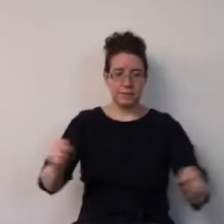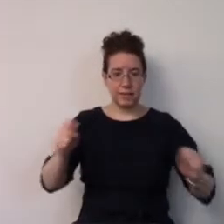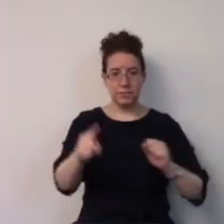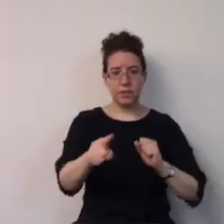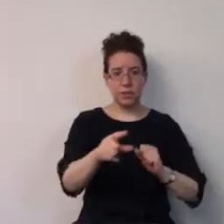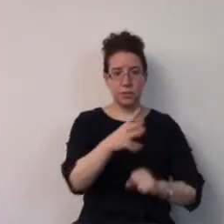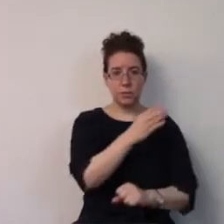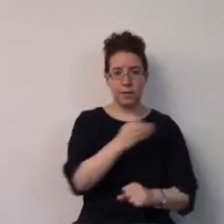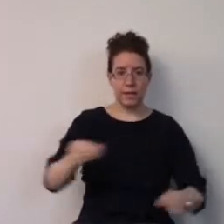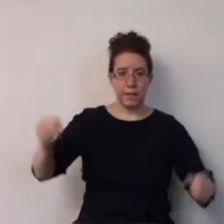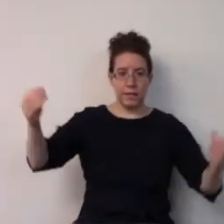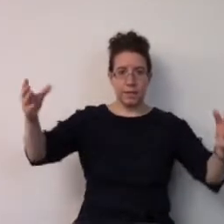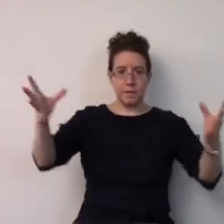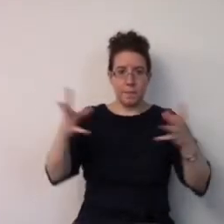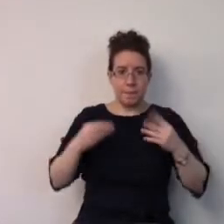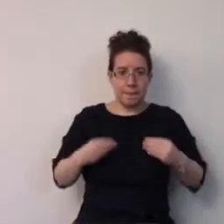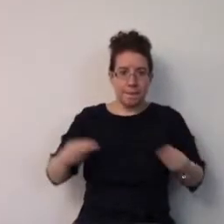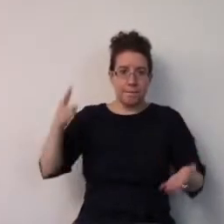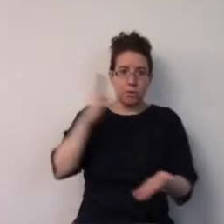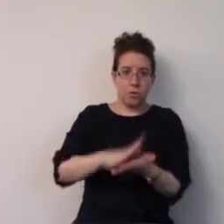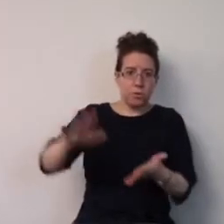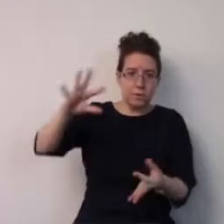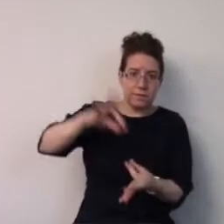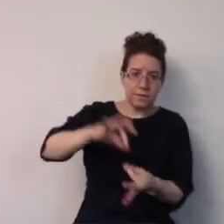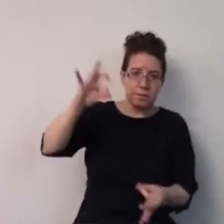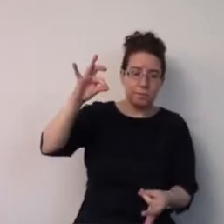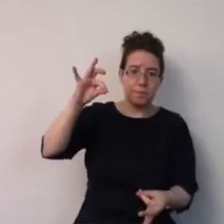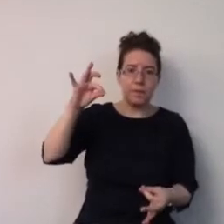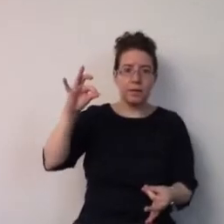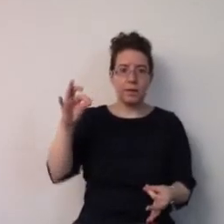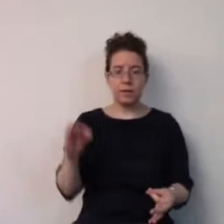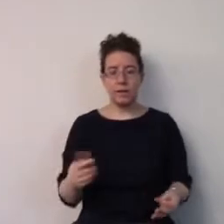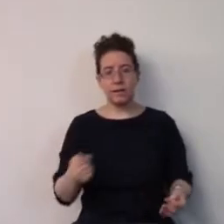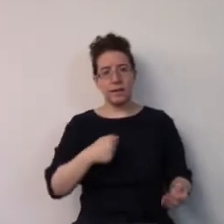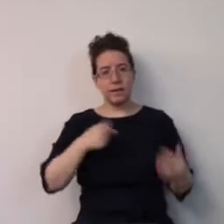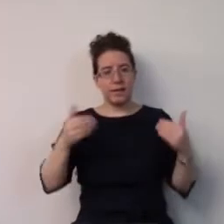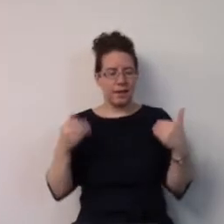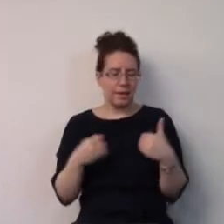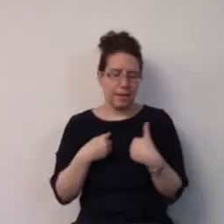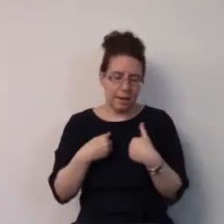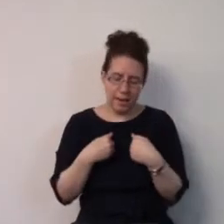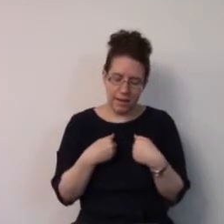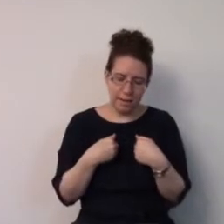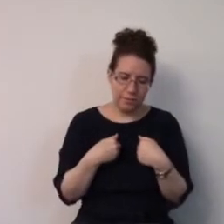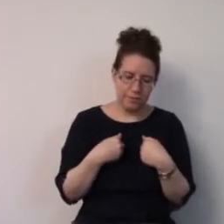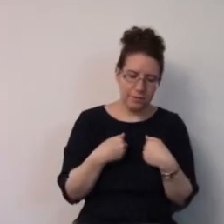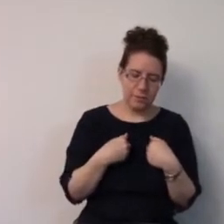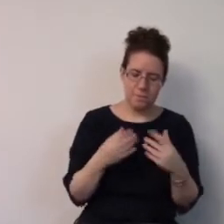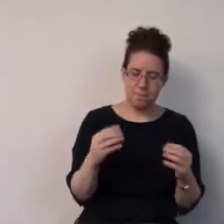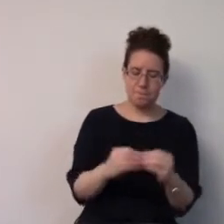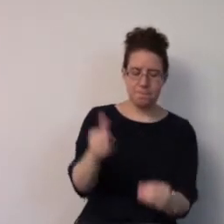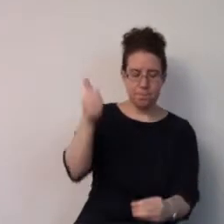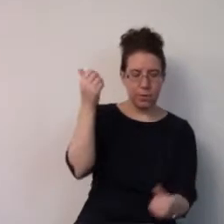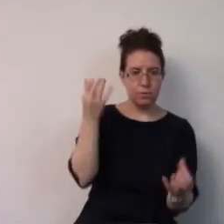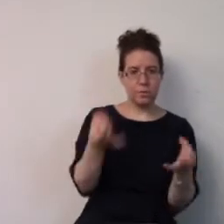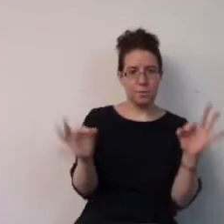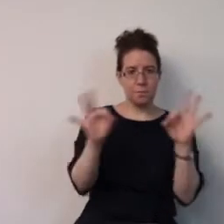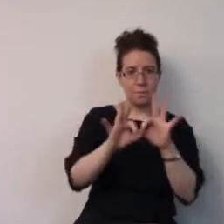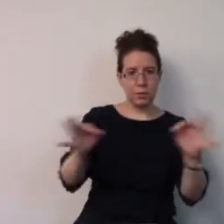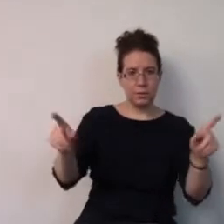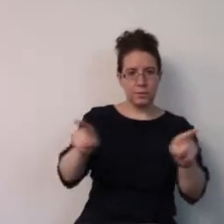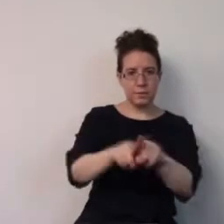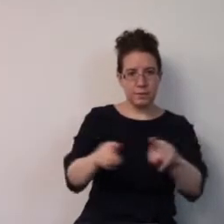nothing from a journey now. Yes. Hallelujah. Just like the Bible says. Yes. And it was a wonderful experience.